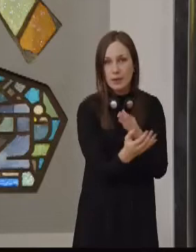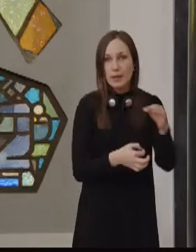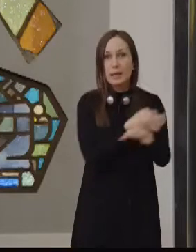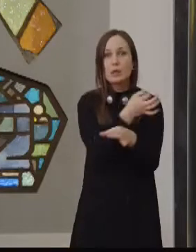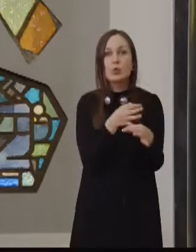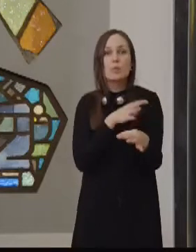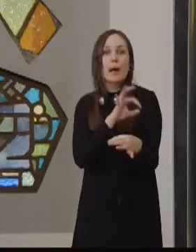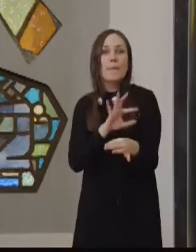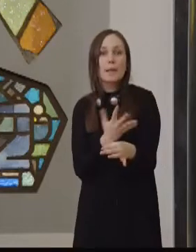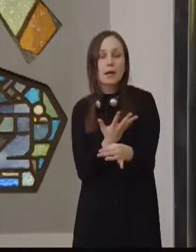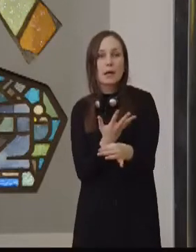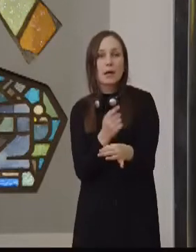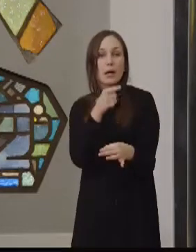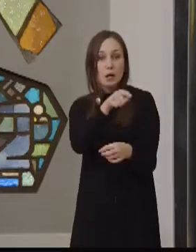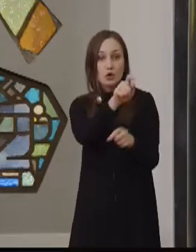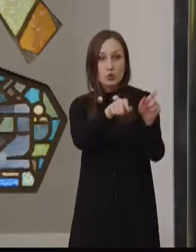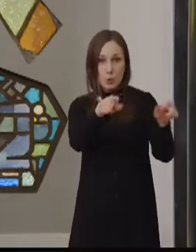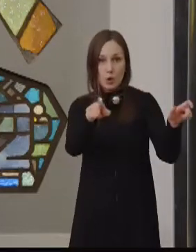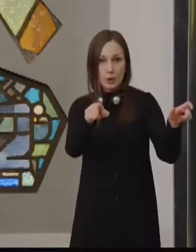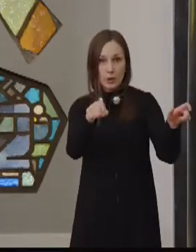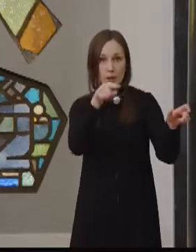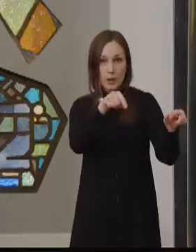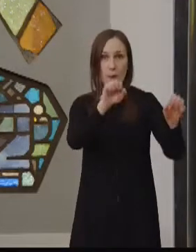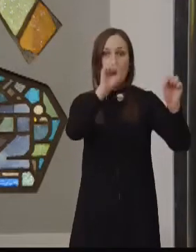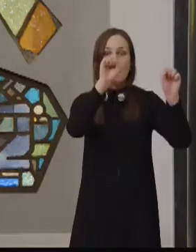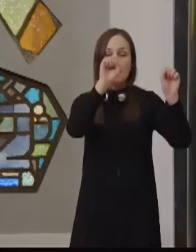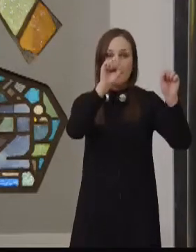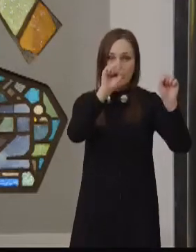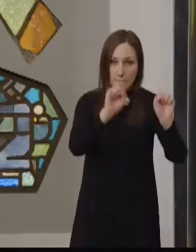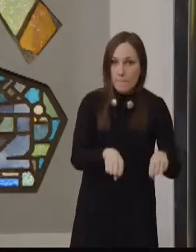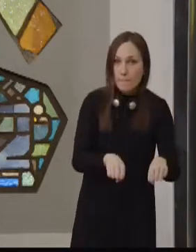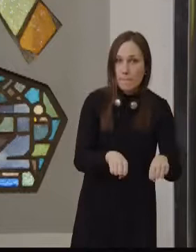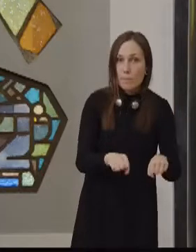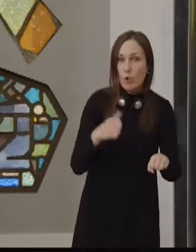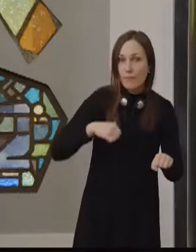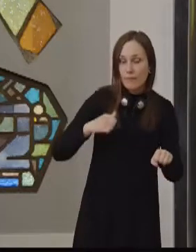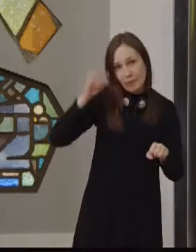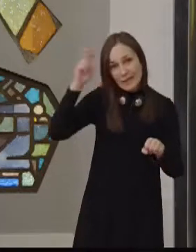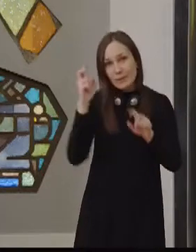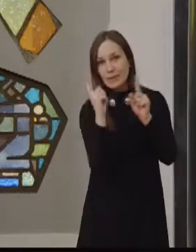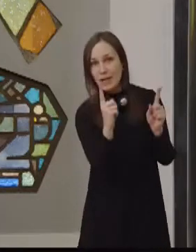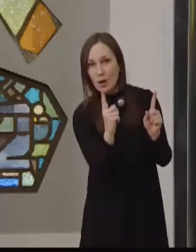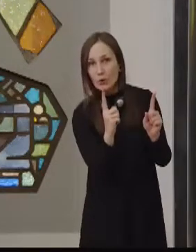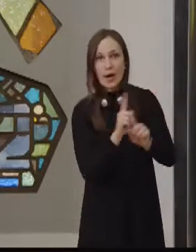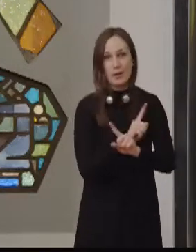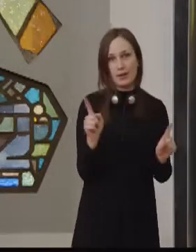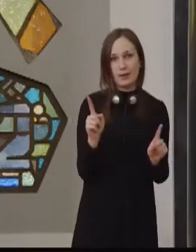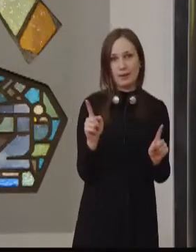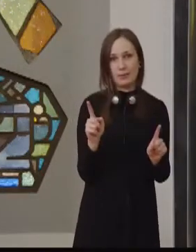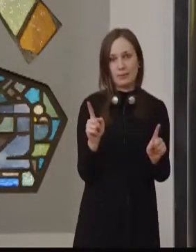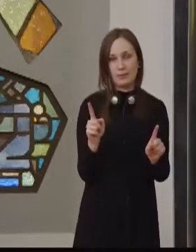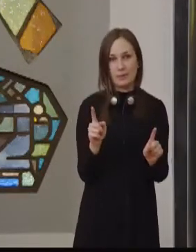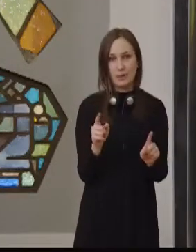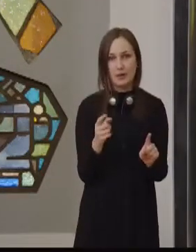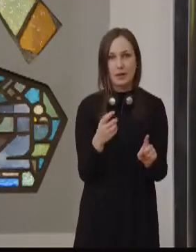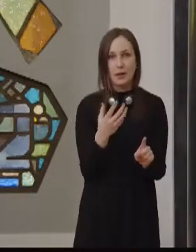law at all. The debate was about whether these people can be recognized and protected by the